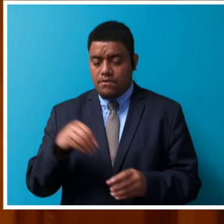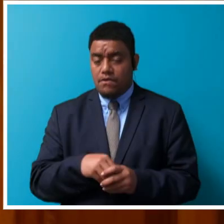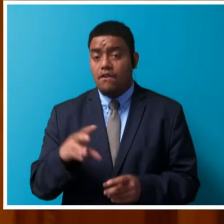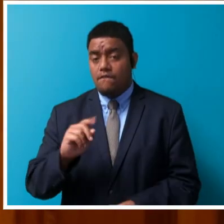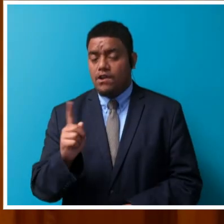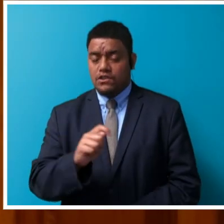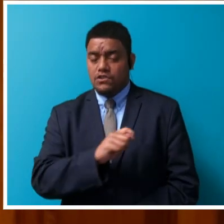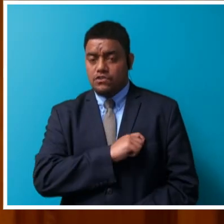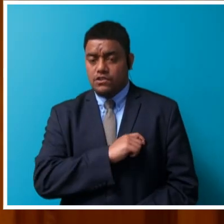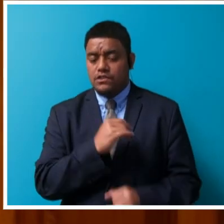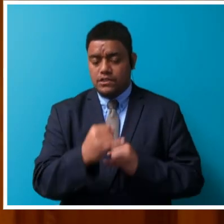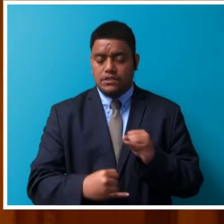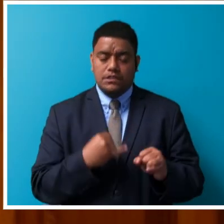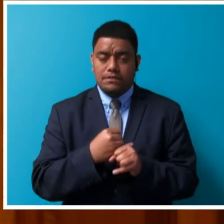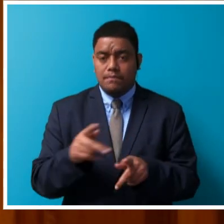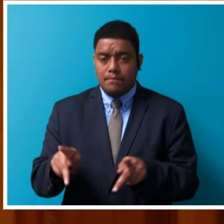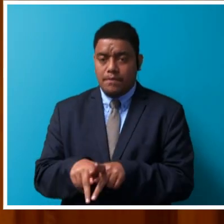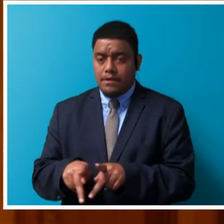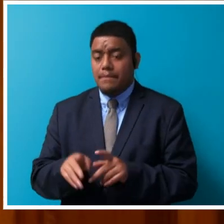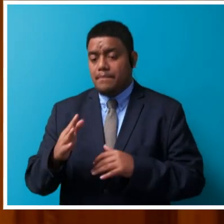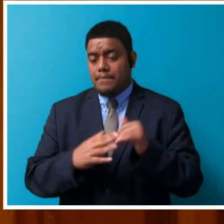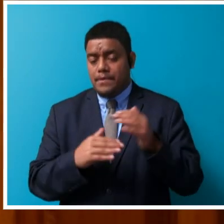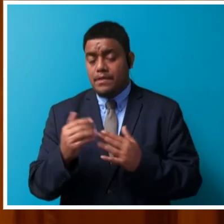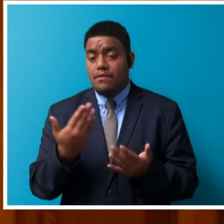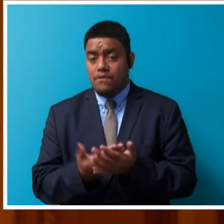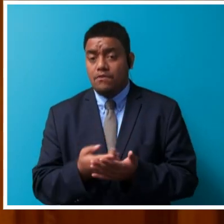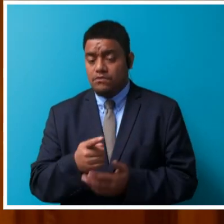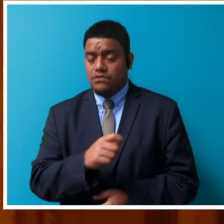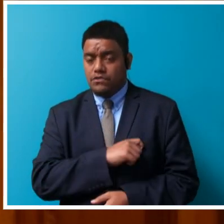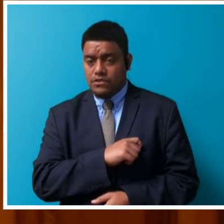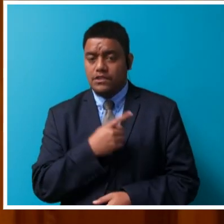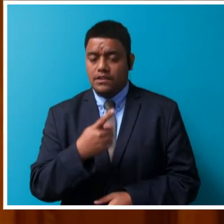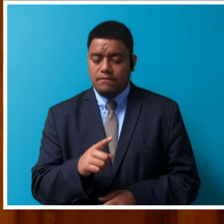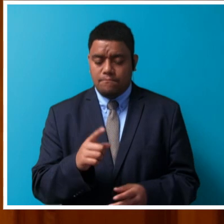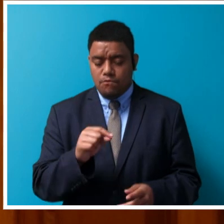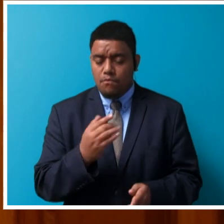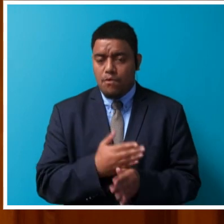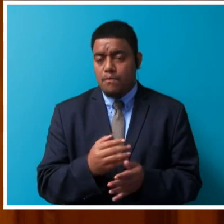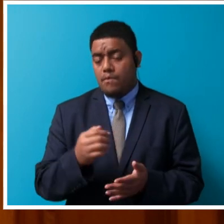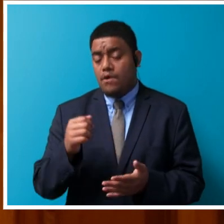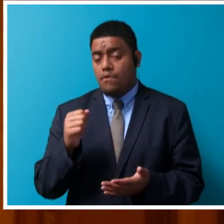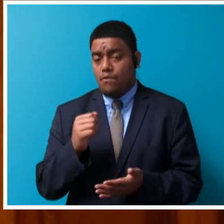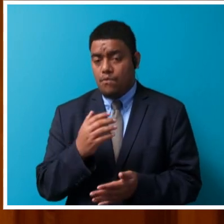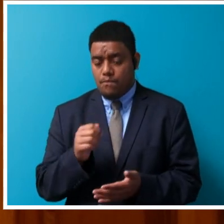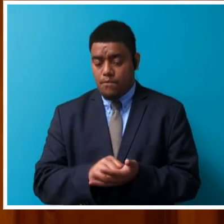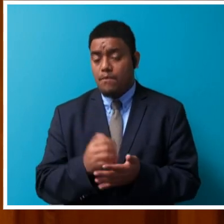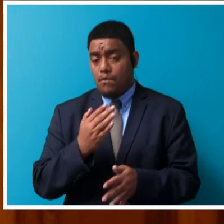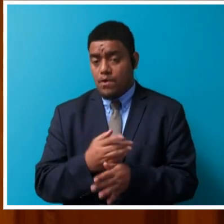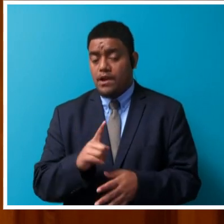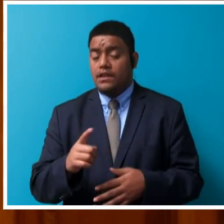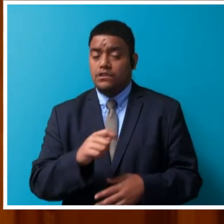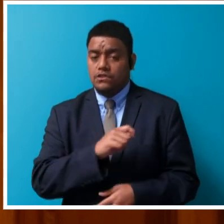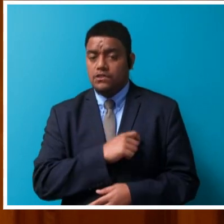trust. International partnerships are built on credibility, consistency, and mutual respect. The coalition government